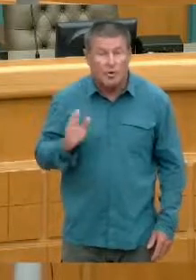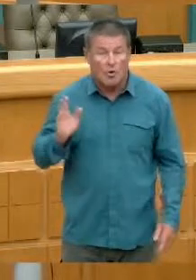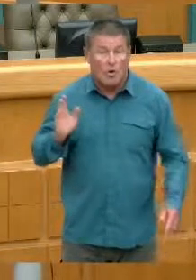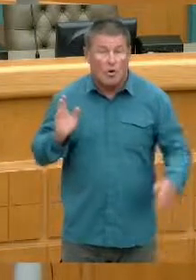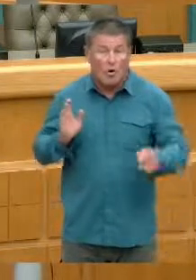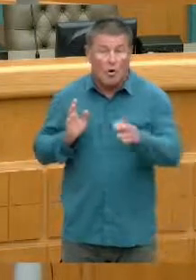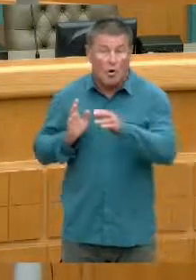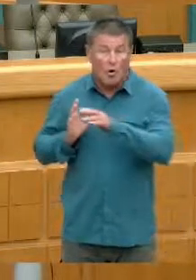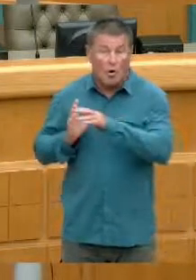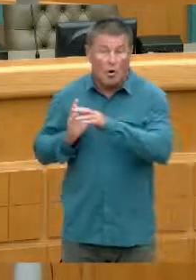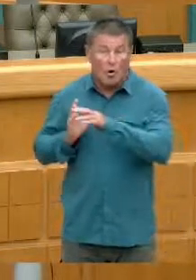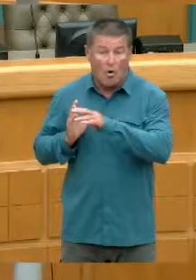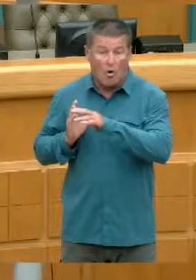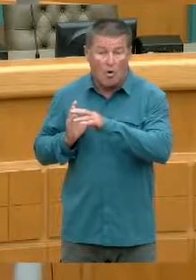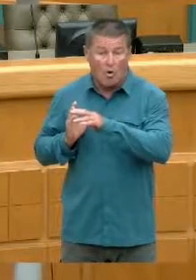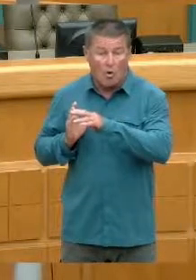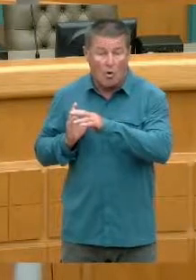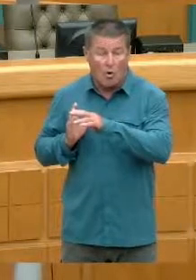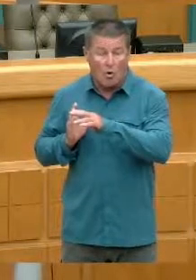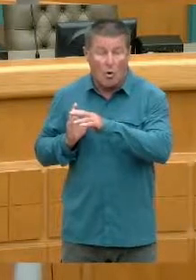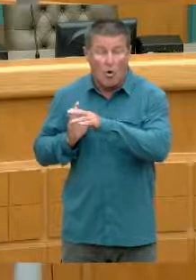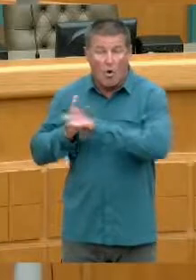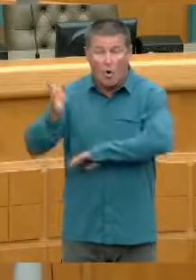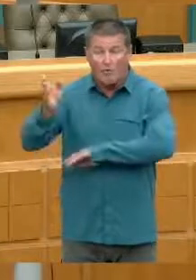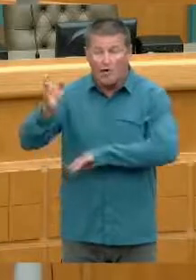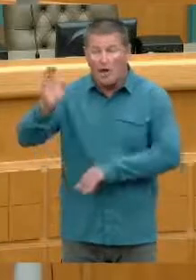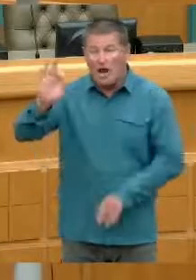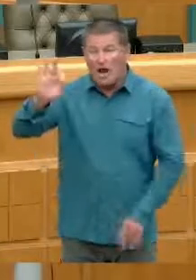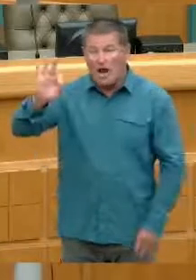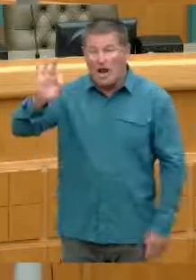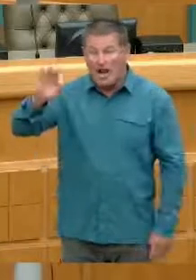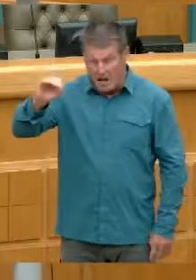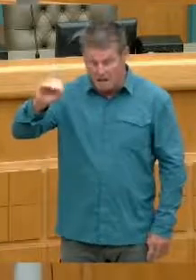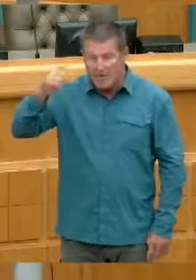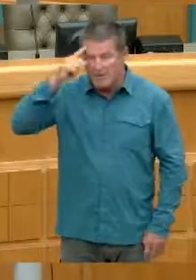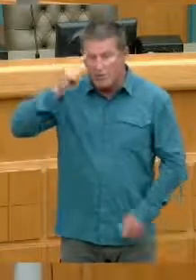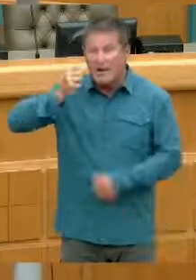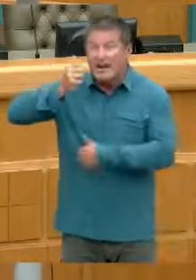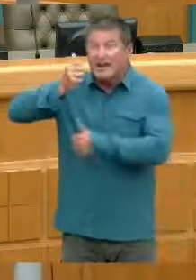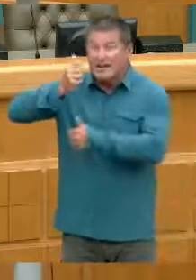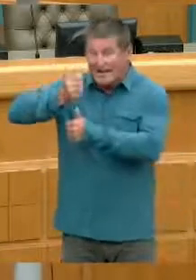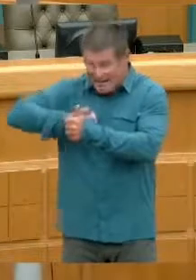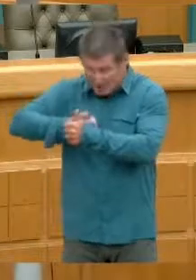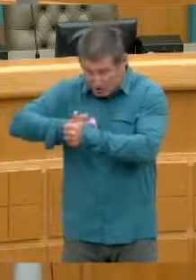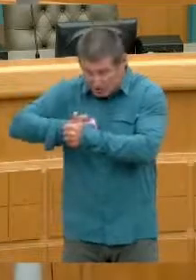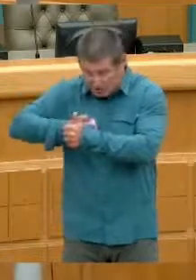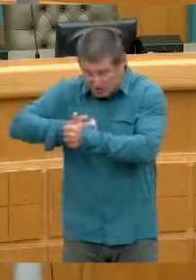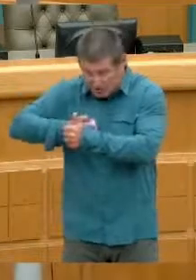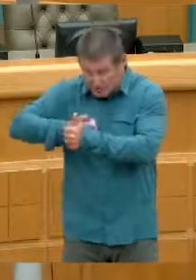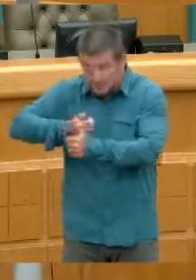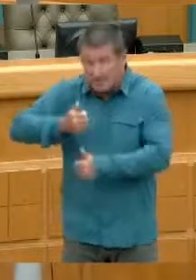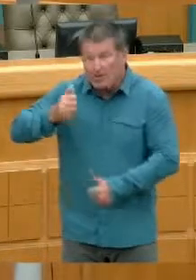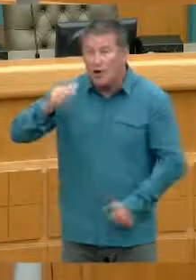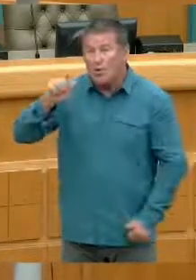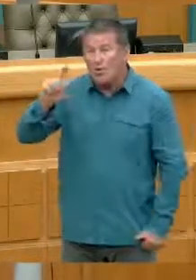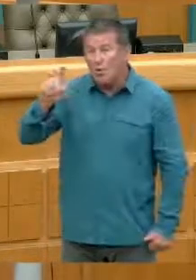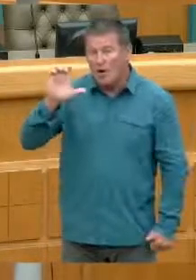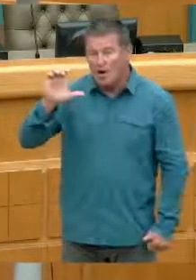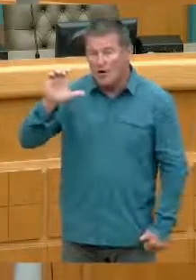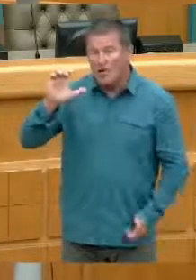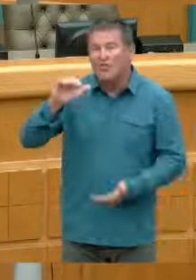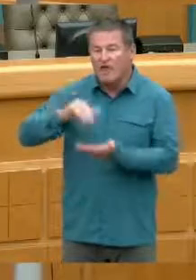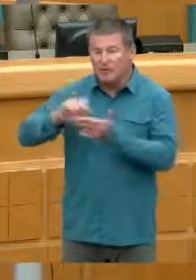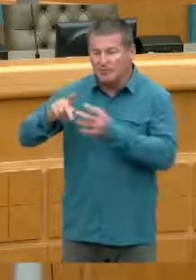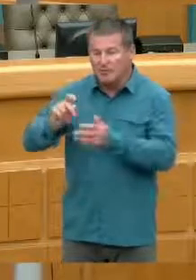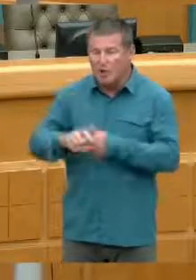over 90 cases per 100,000 individuals, versus in the coastal bend, we're 2.3 times less at